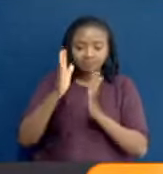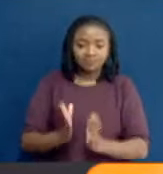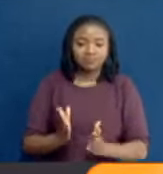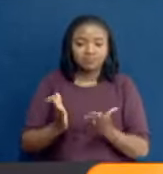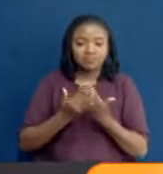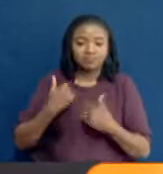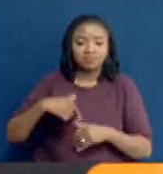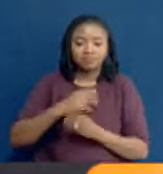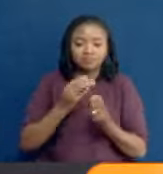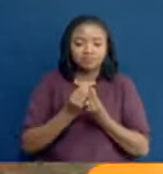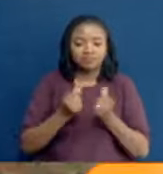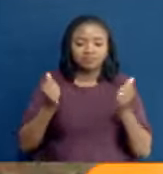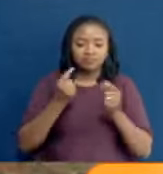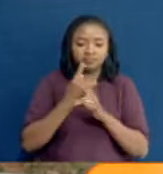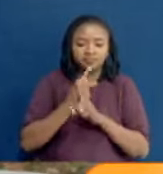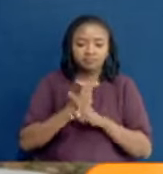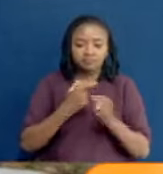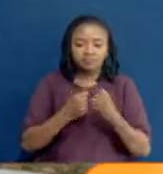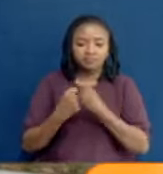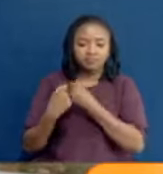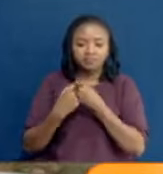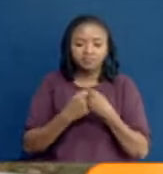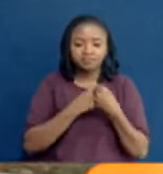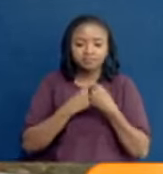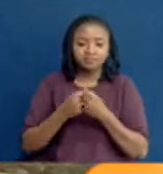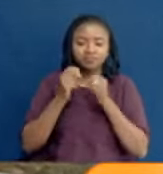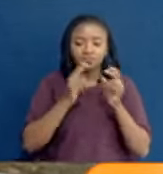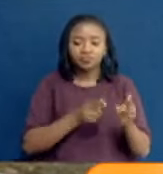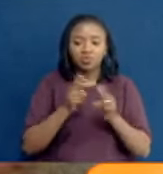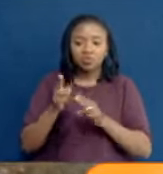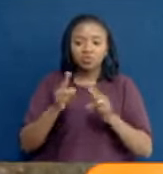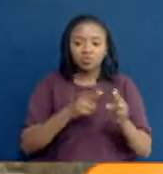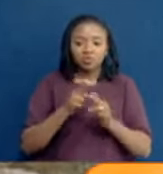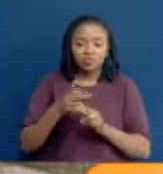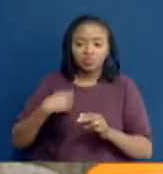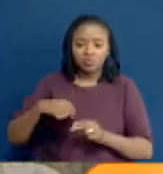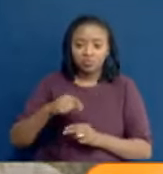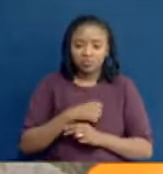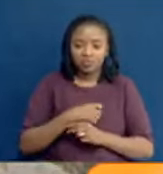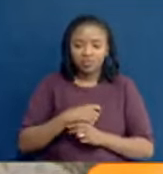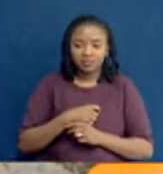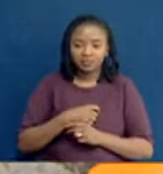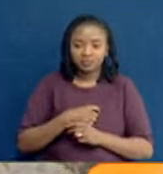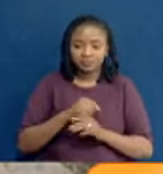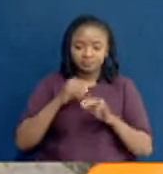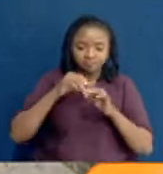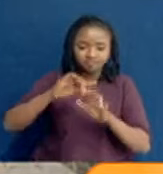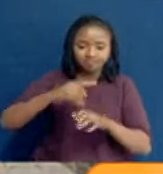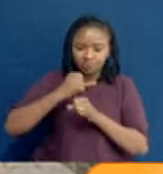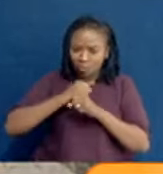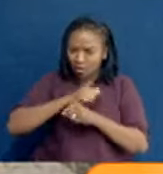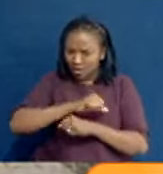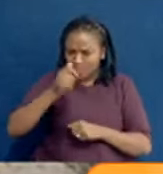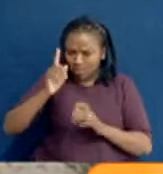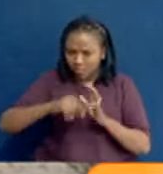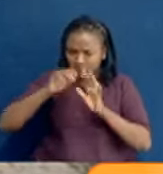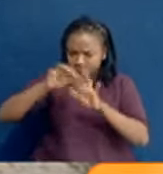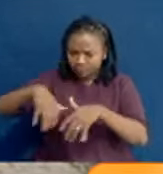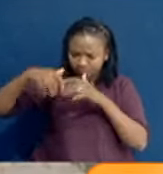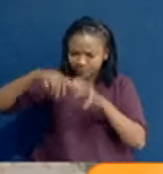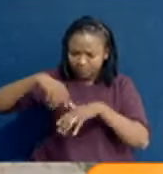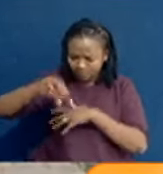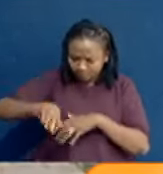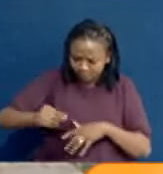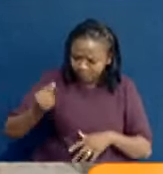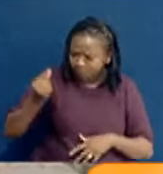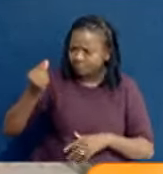and nature-based challenges. Huwa tunachimba yale madimbwi kule chini, tunahakikisha kwamba yako na maji, hayo